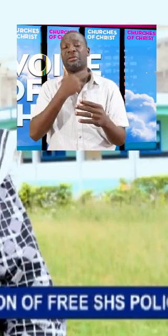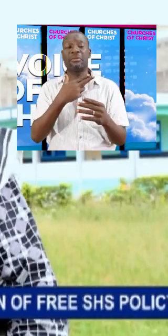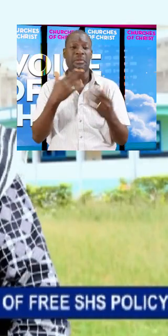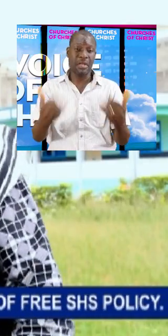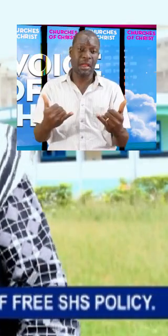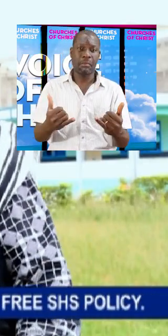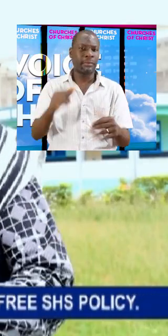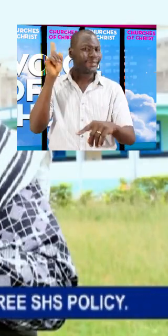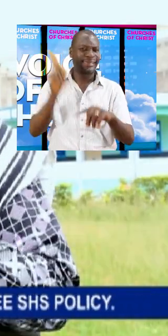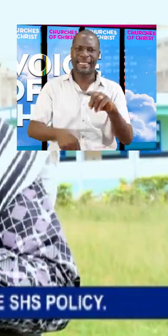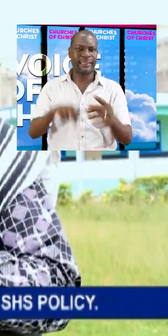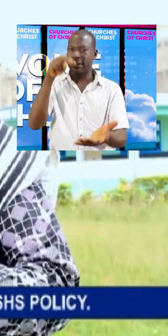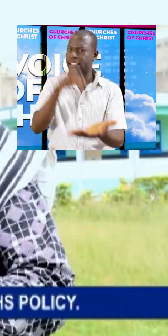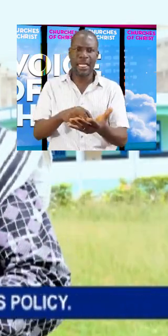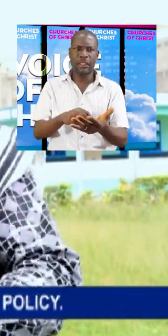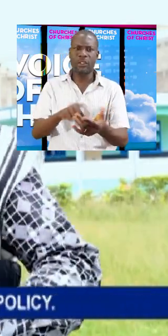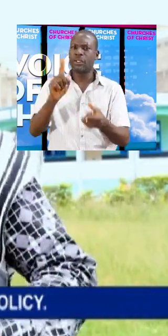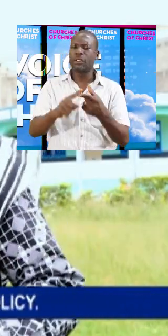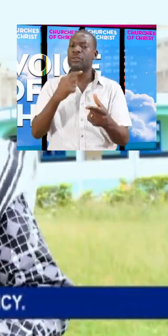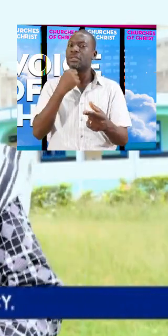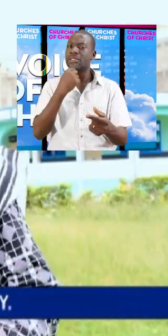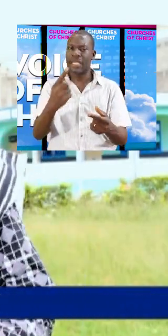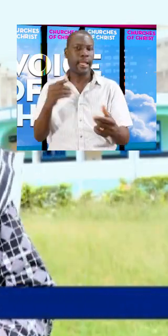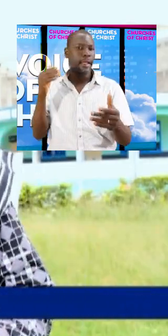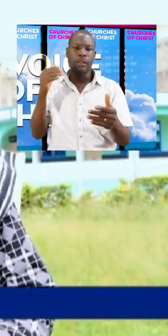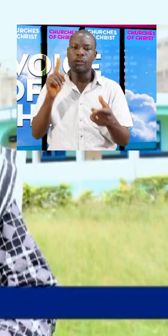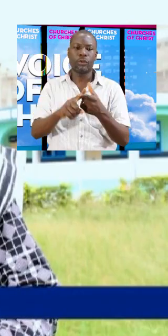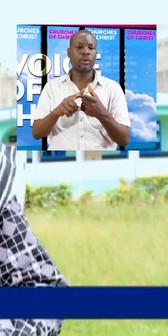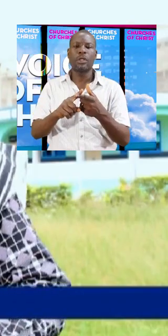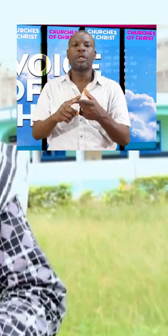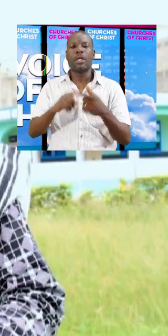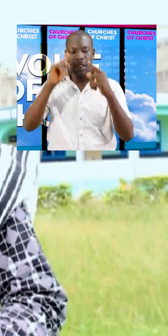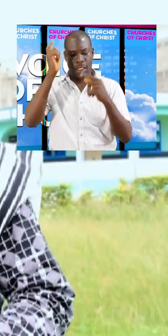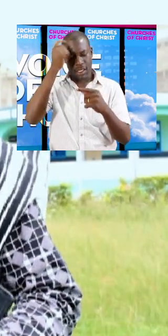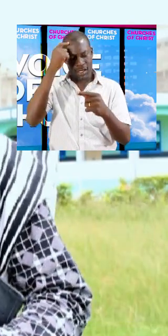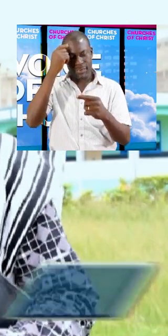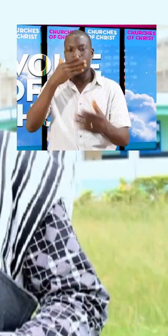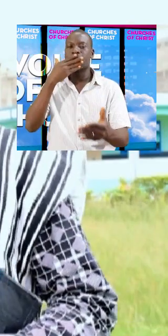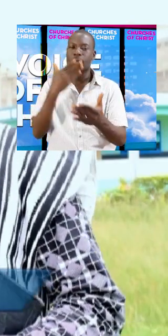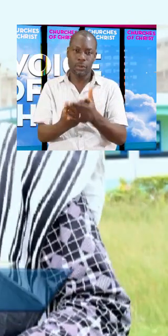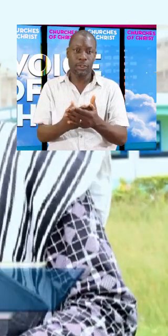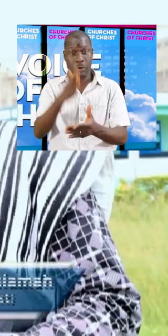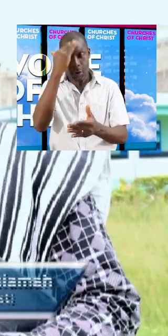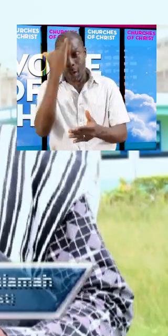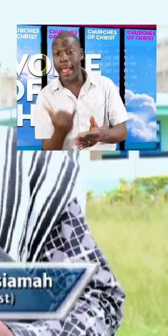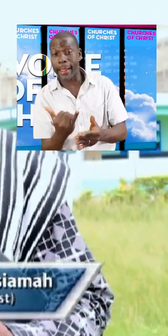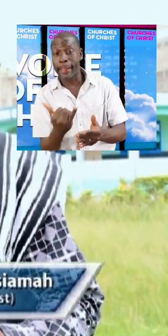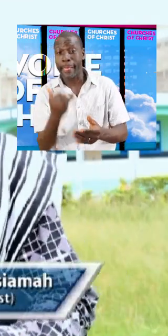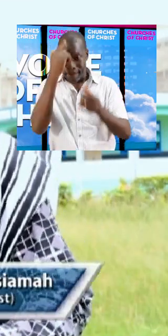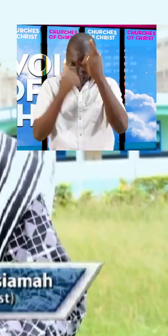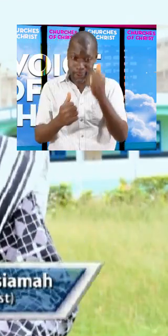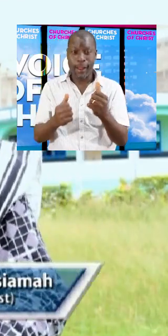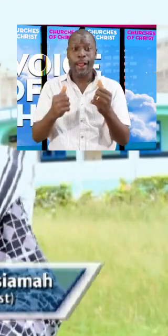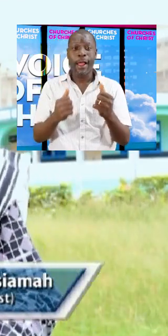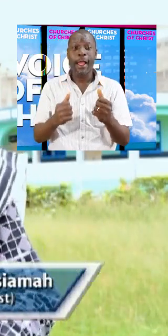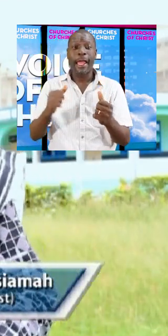entumi nsware enkasa enkyere aban se ne ye kosue e ya de papa wonim de enti ate sa Isaza ayato sasa